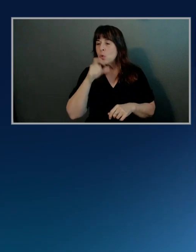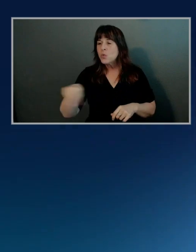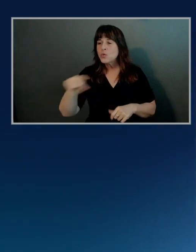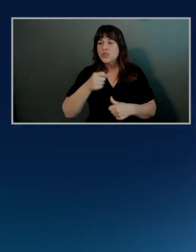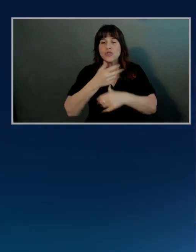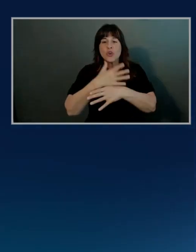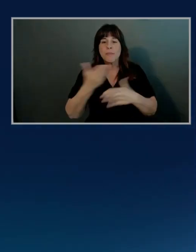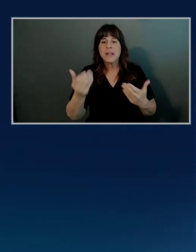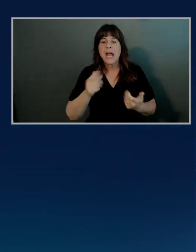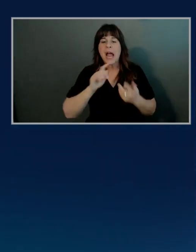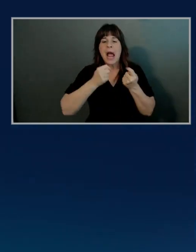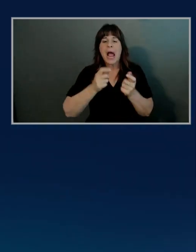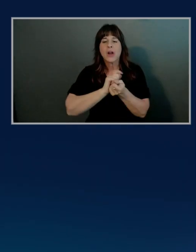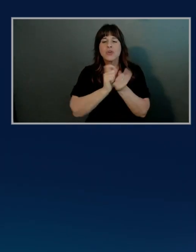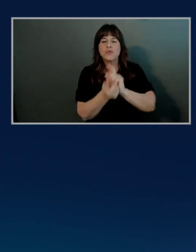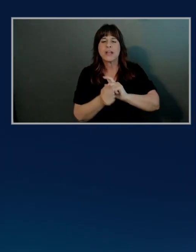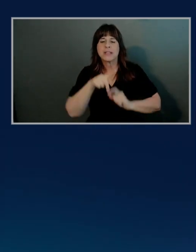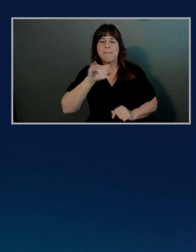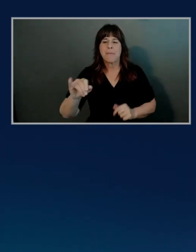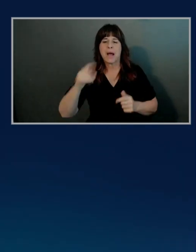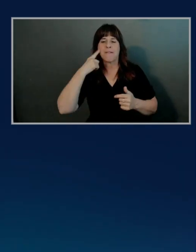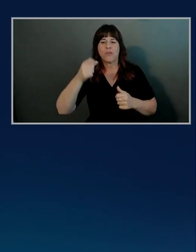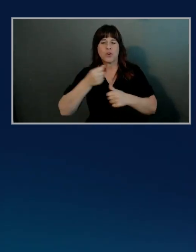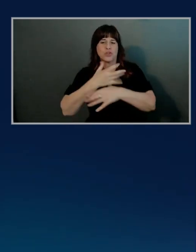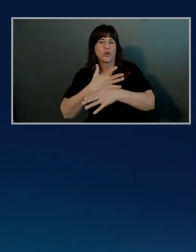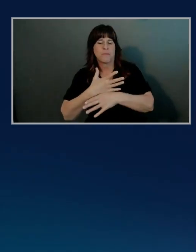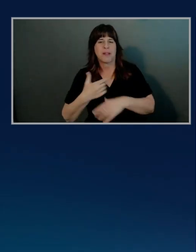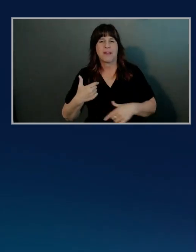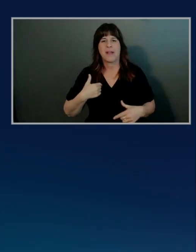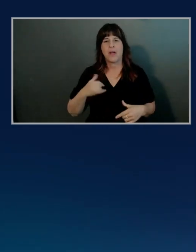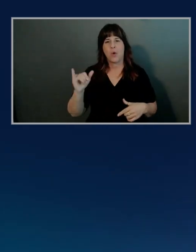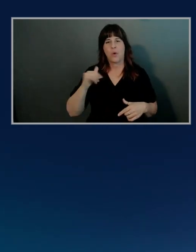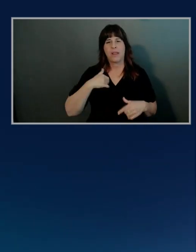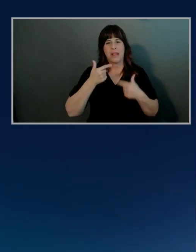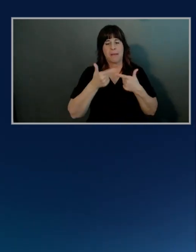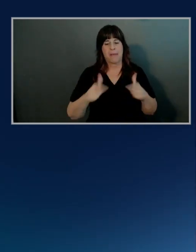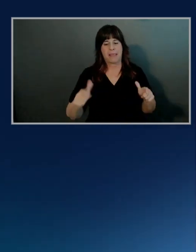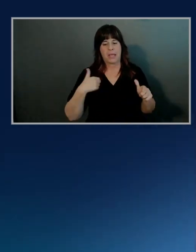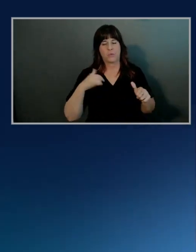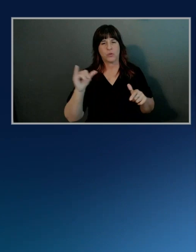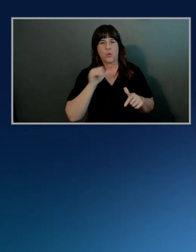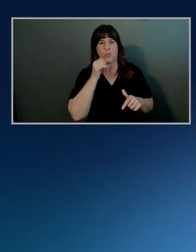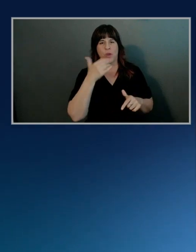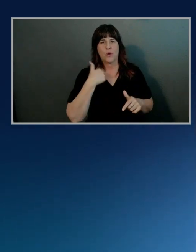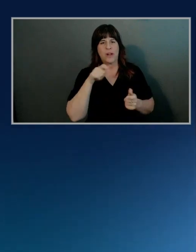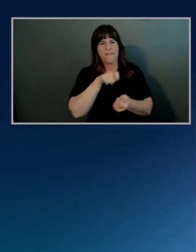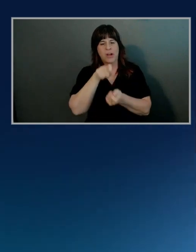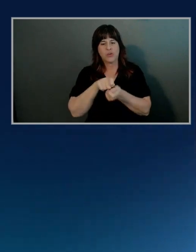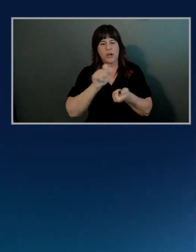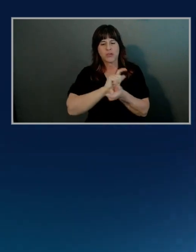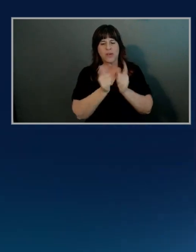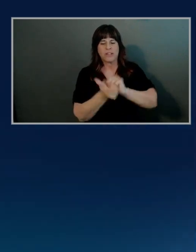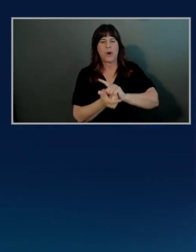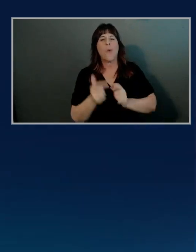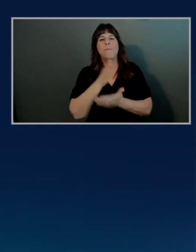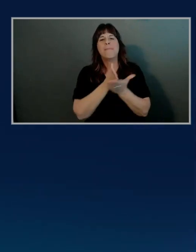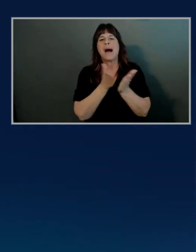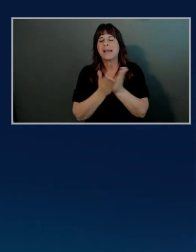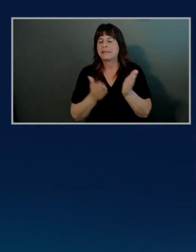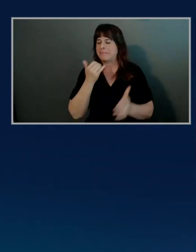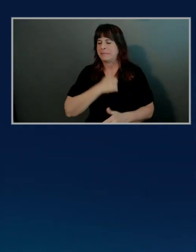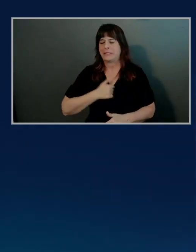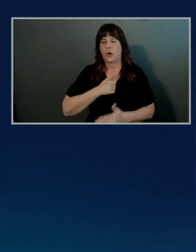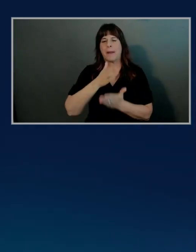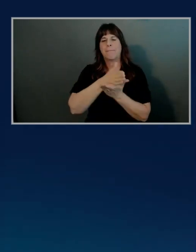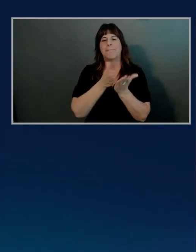to German? Yeah, exactly. Even my own language is Serbian. We don't have a direct translation to pi because we don't have this dish at all.